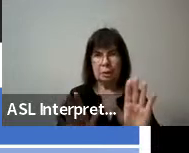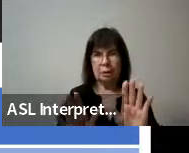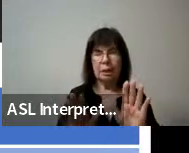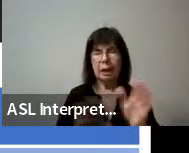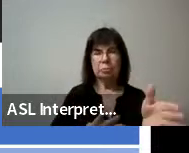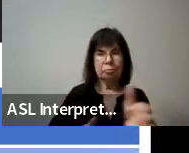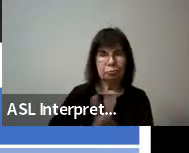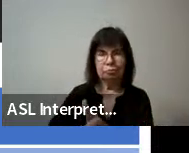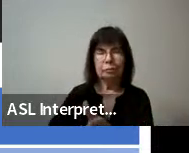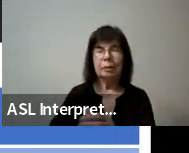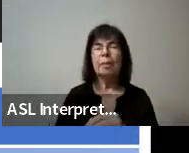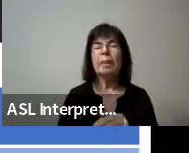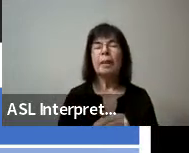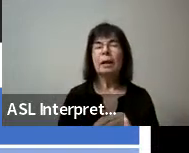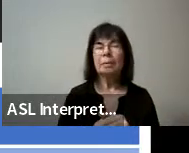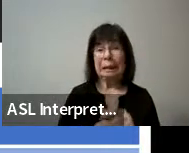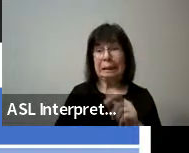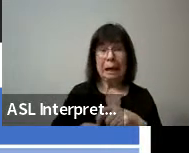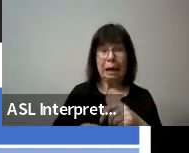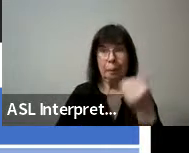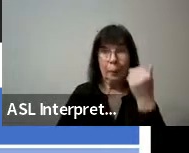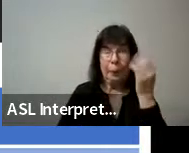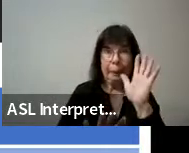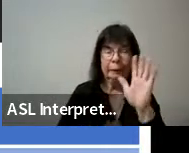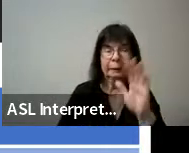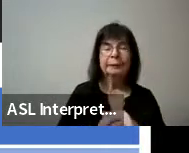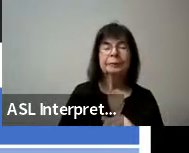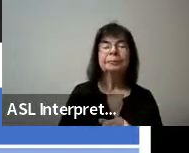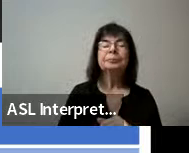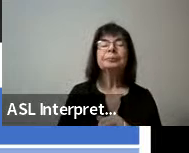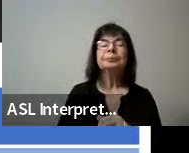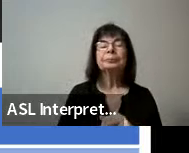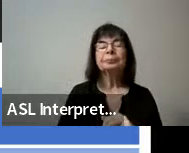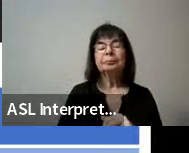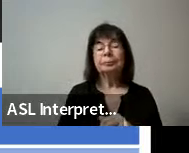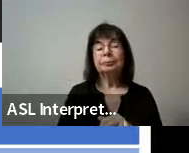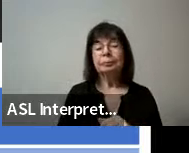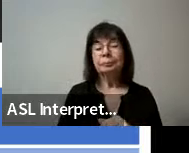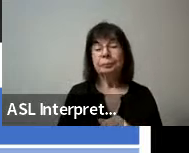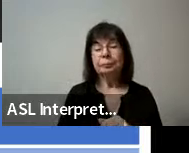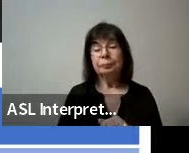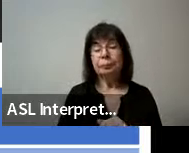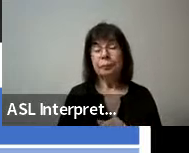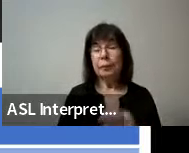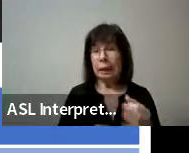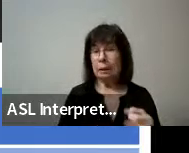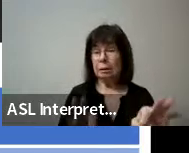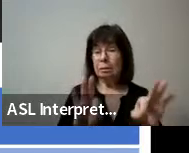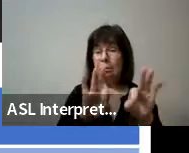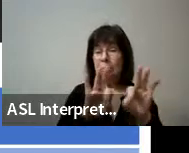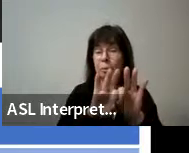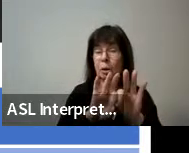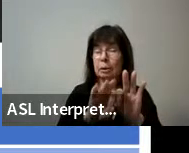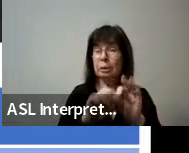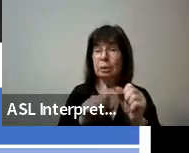for in the interest of time. I think it's really important to acknowledge here, COVID is not going anywhere,